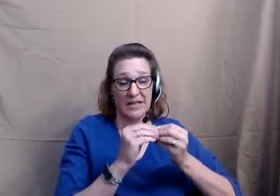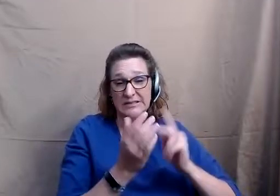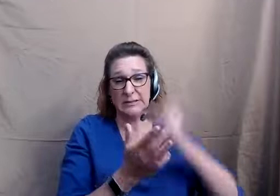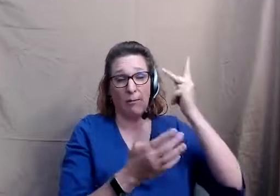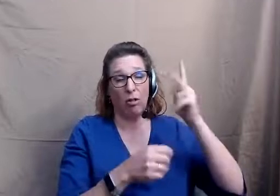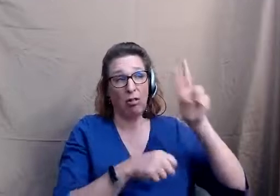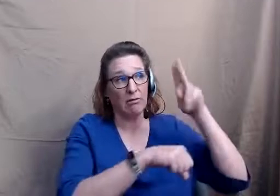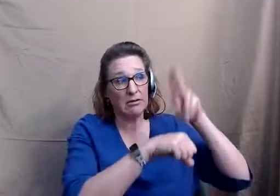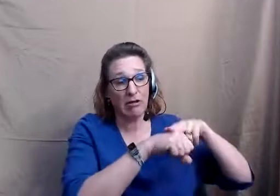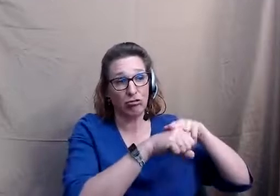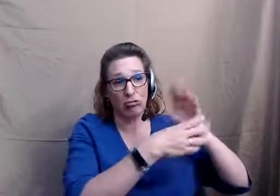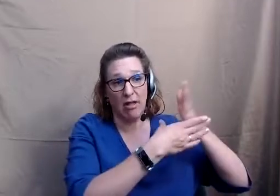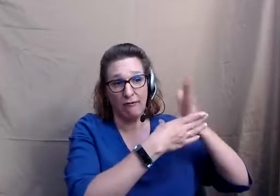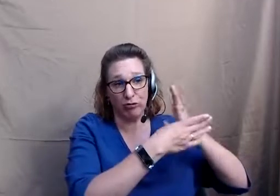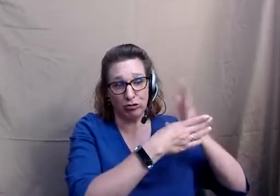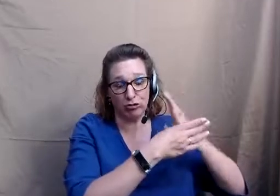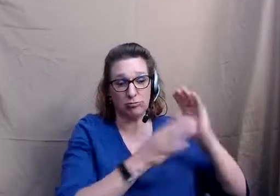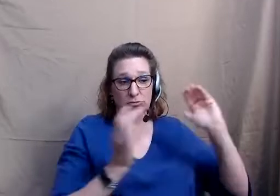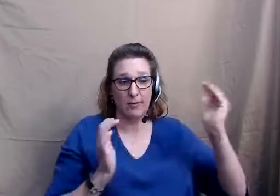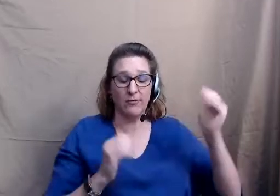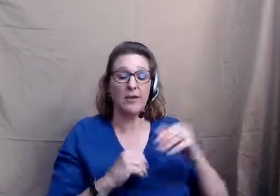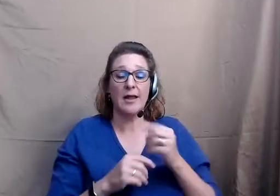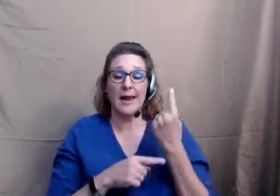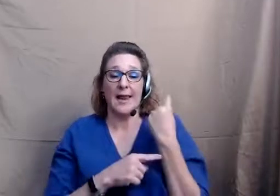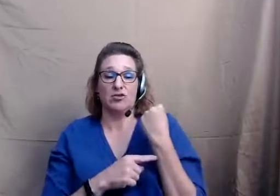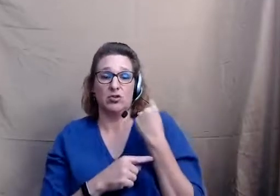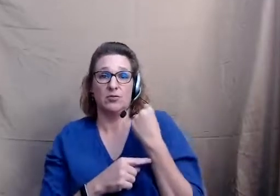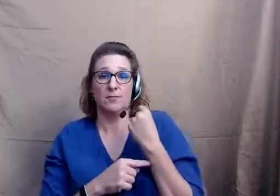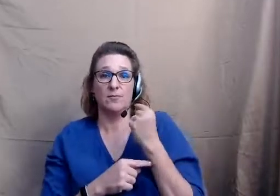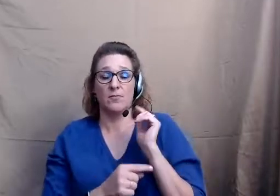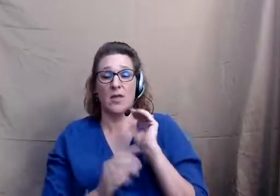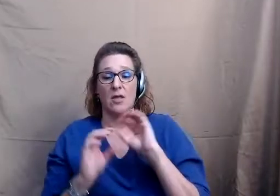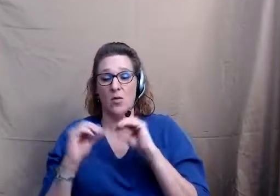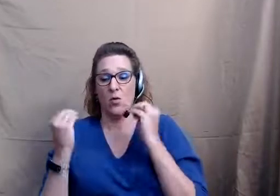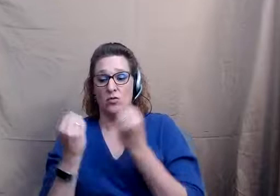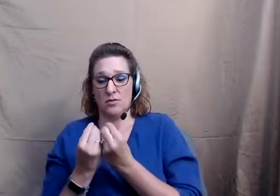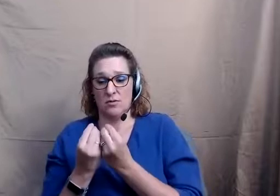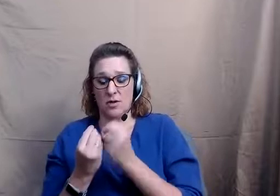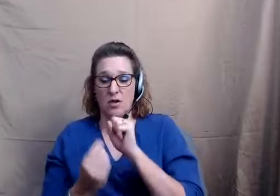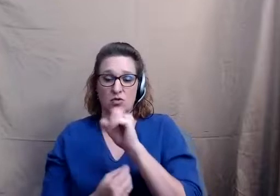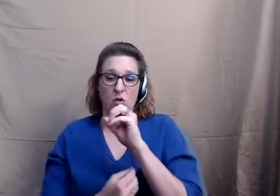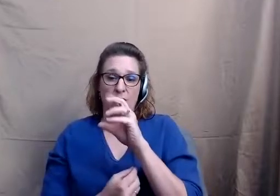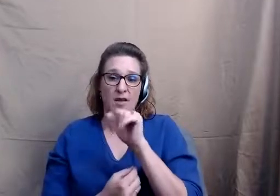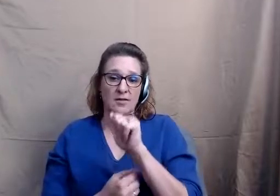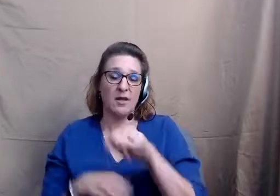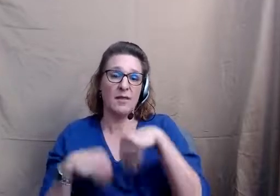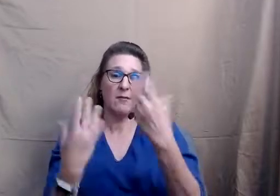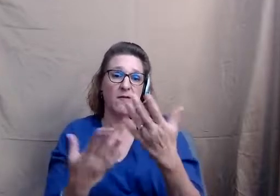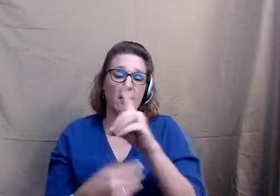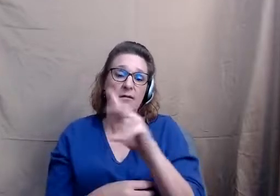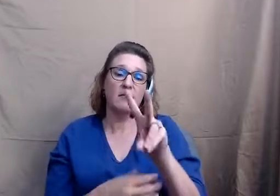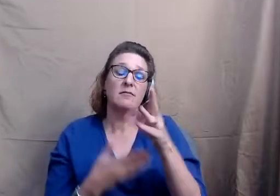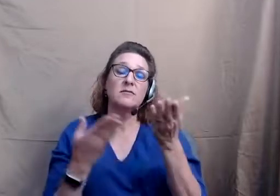national average. Last year, the 13 member organizations of SCCADVASA that provide domestic violence